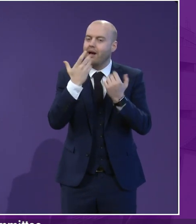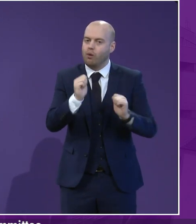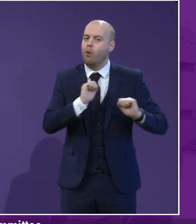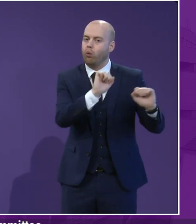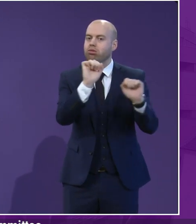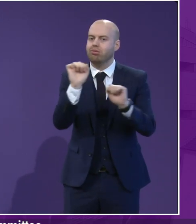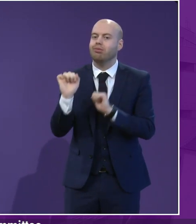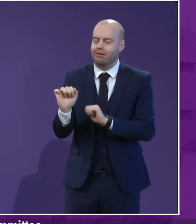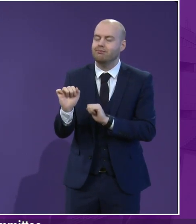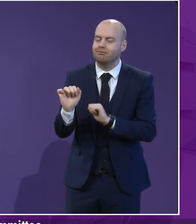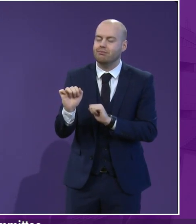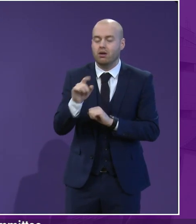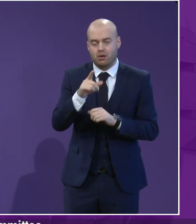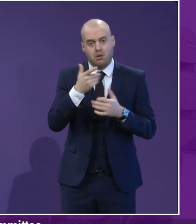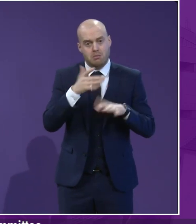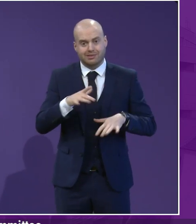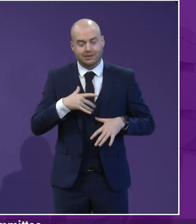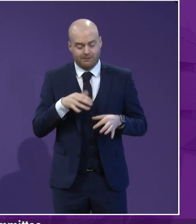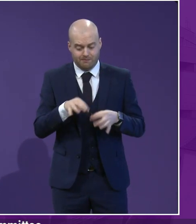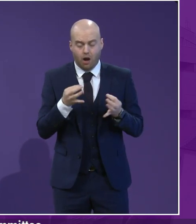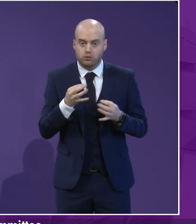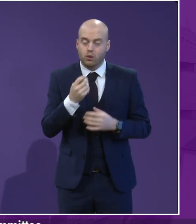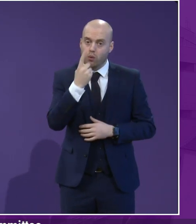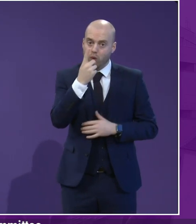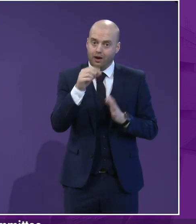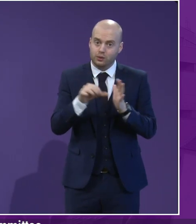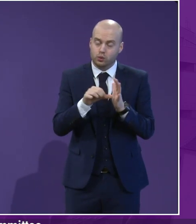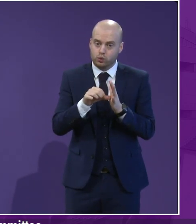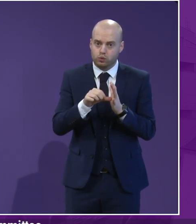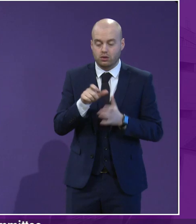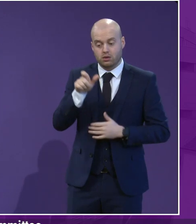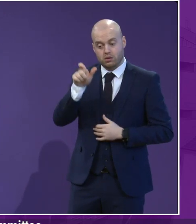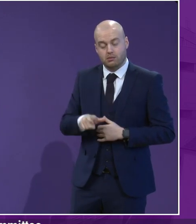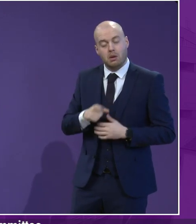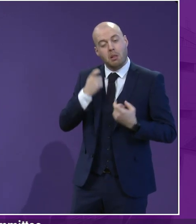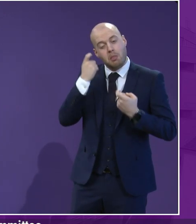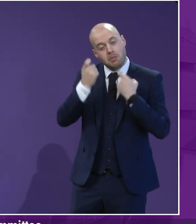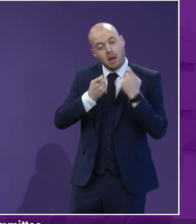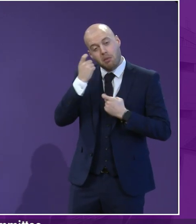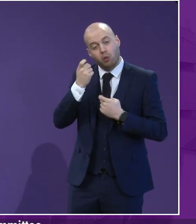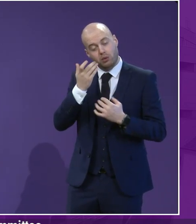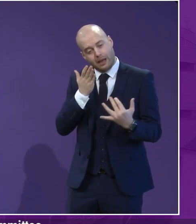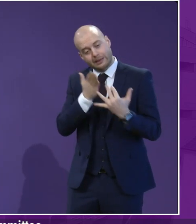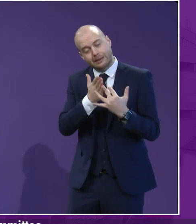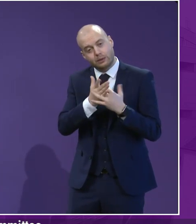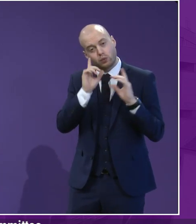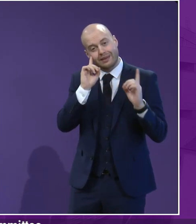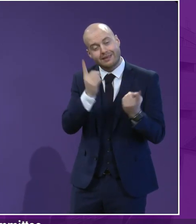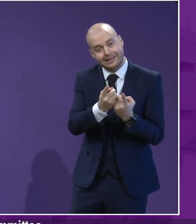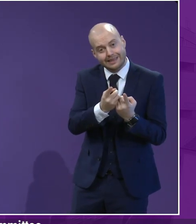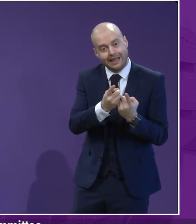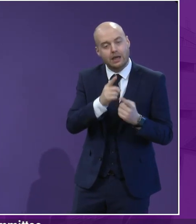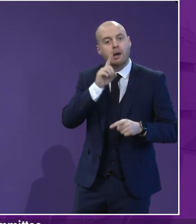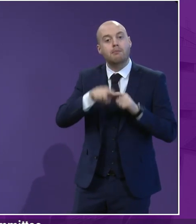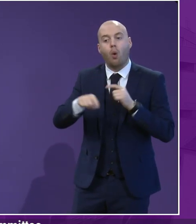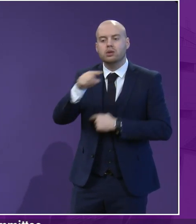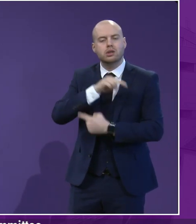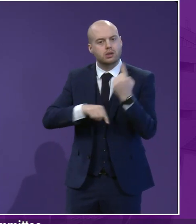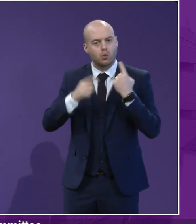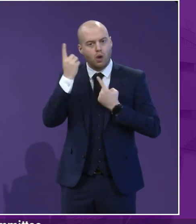or complete a piece of work? Is there flexibility there to do that? Absolutely, but again, it ranges so widely across